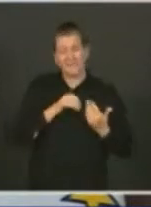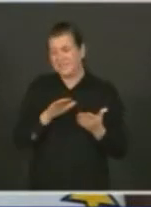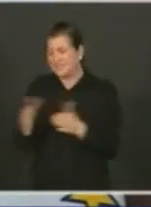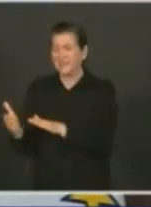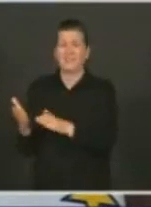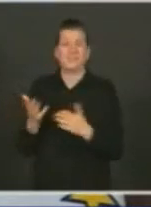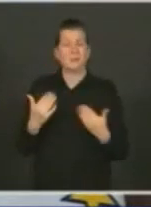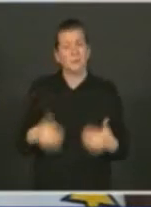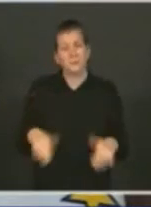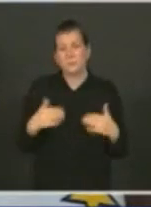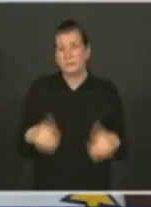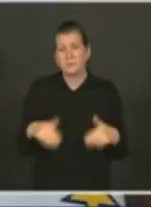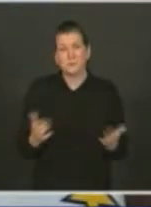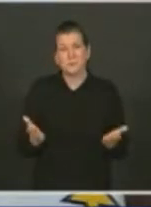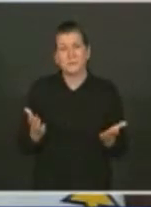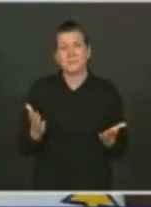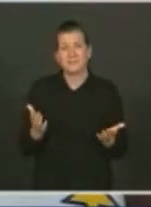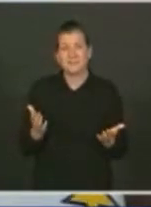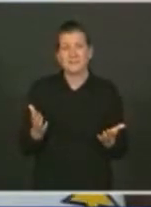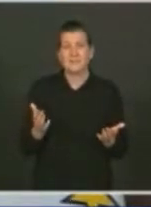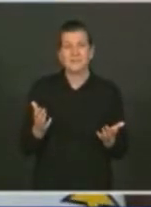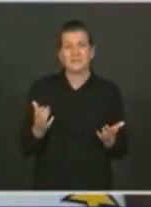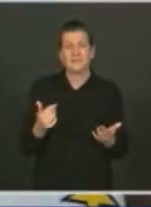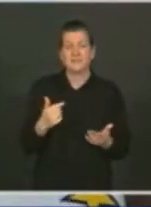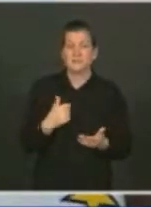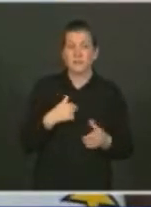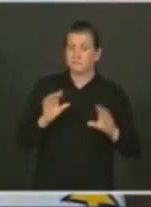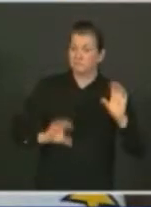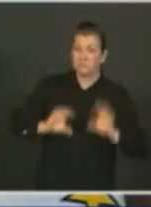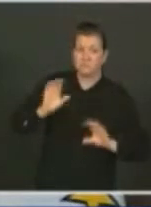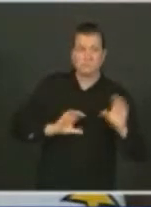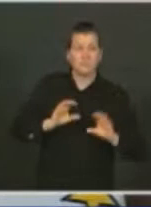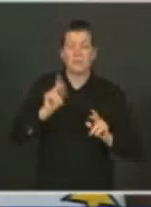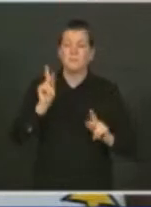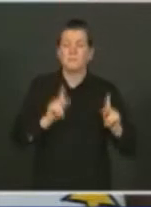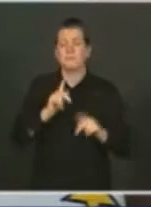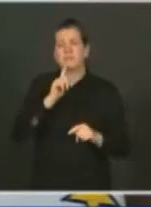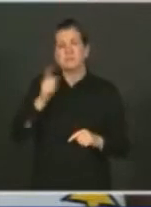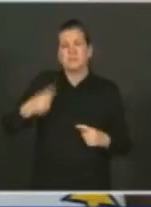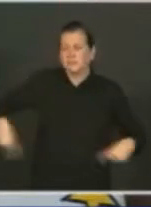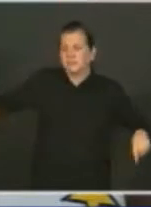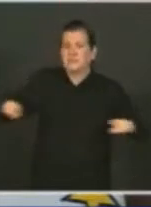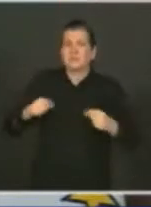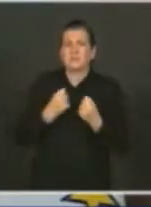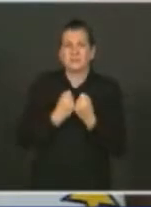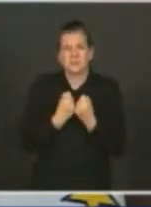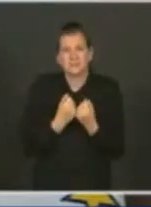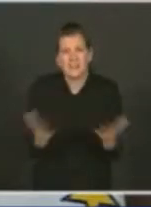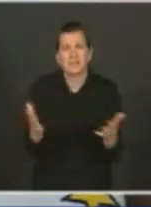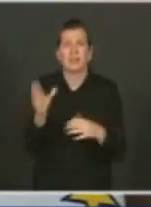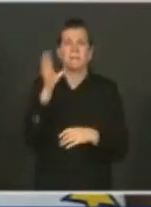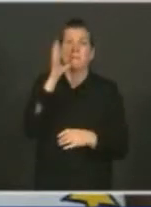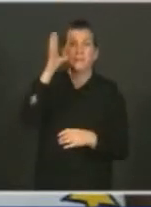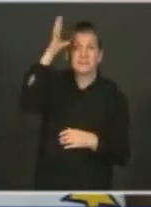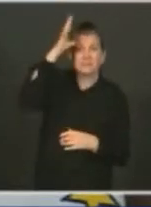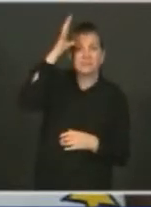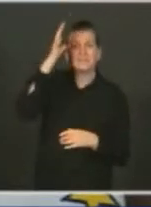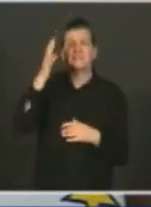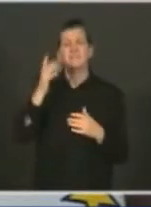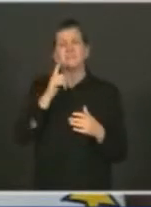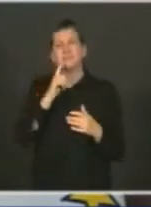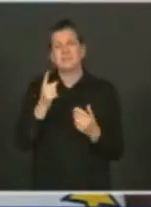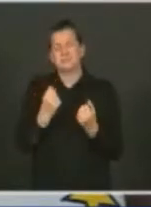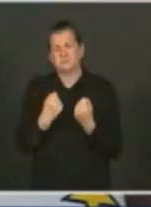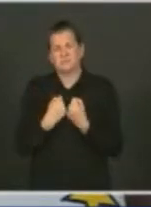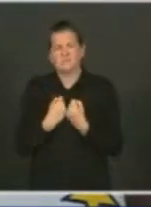just saying folks are tired. They, their moms and dads as well, they have been